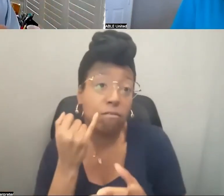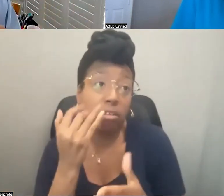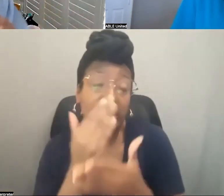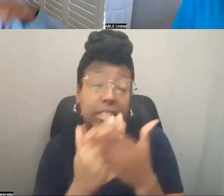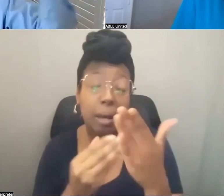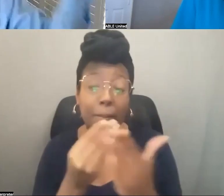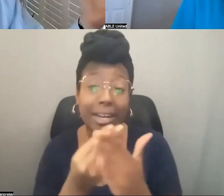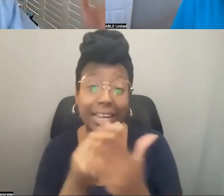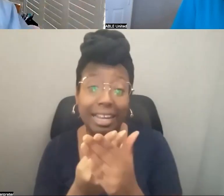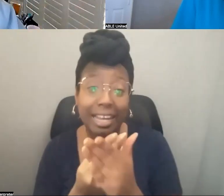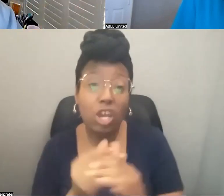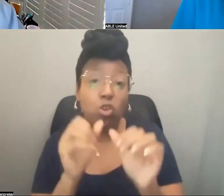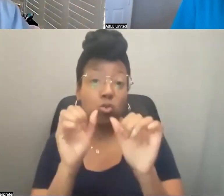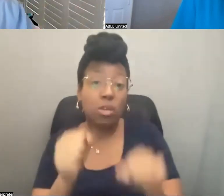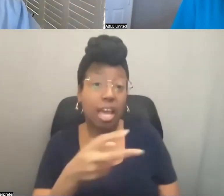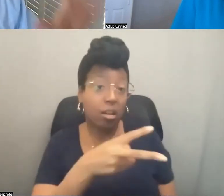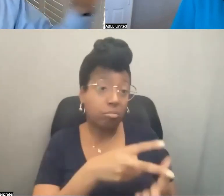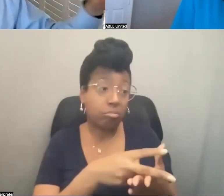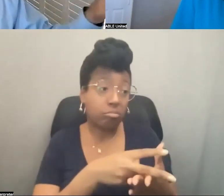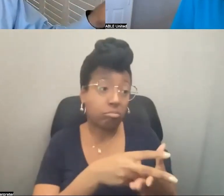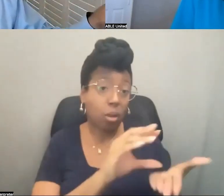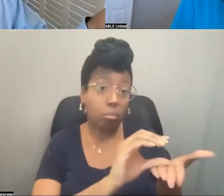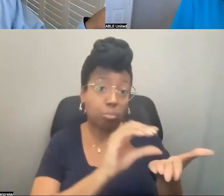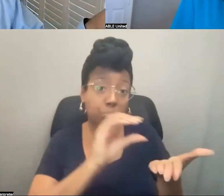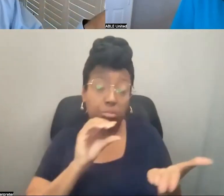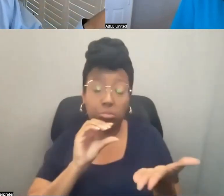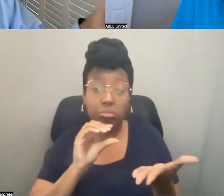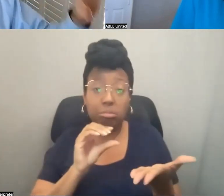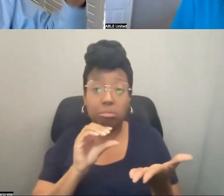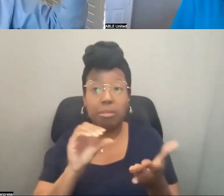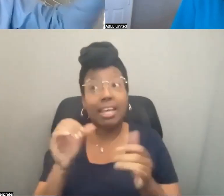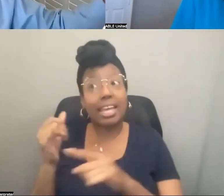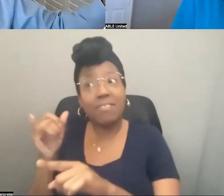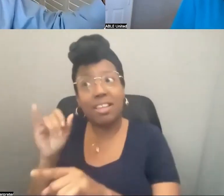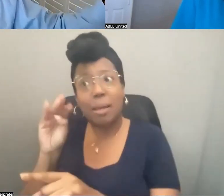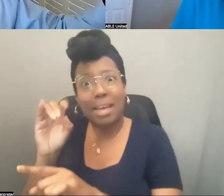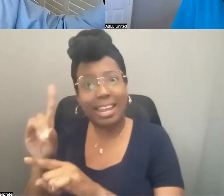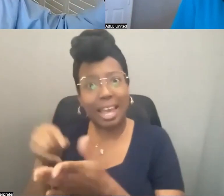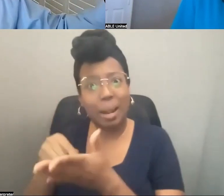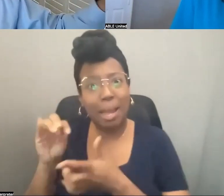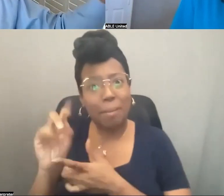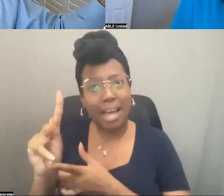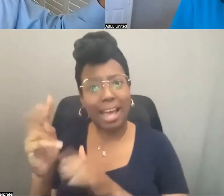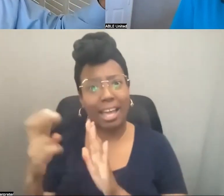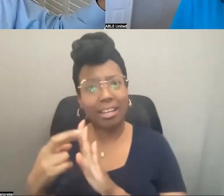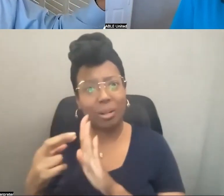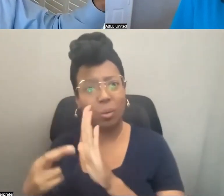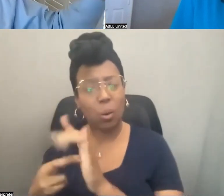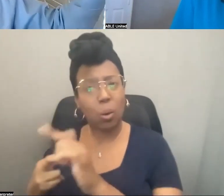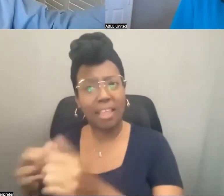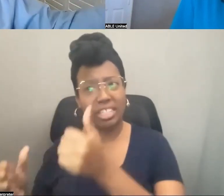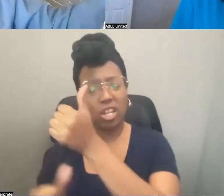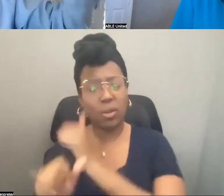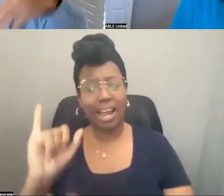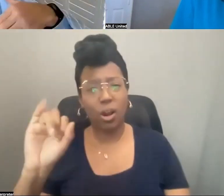fund the ABLE account from any one of these special needs trusts, even the Medicaid payback one. That's right in the Social Security or in the IRS